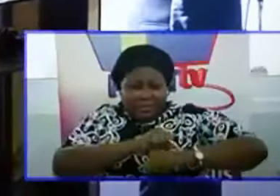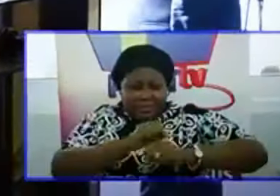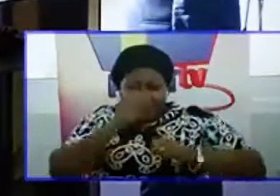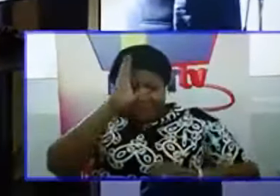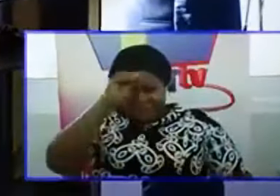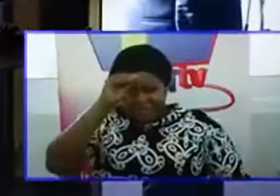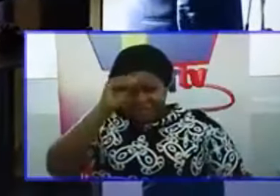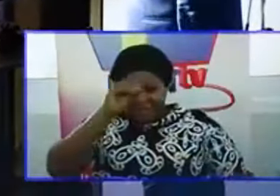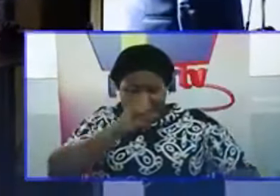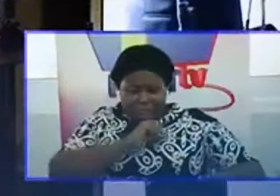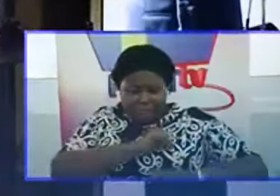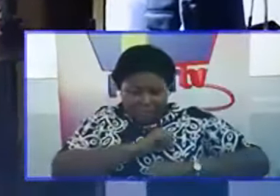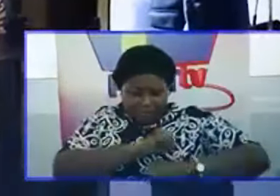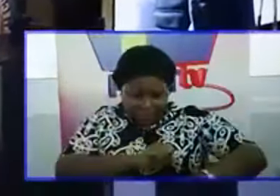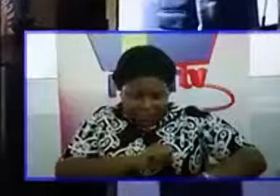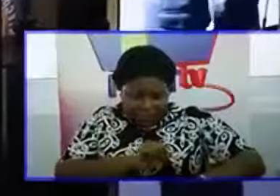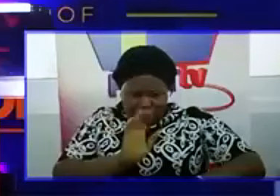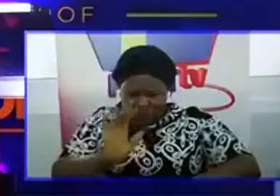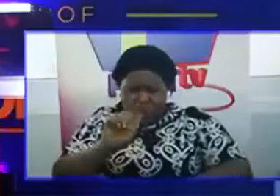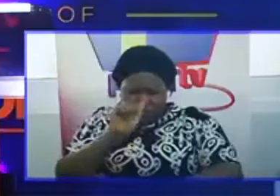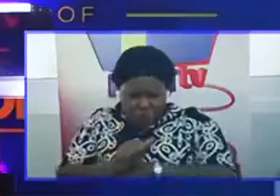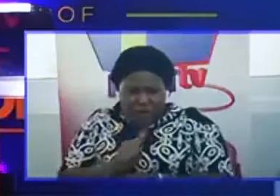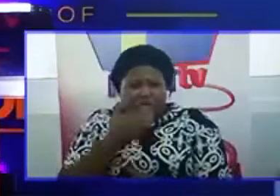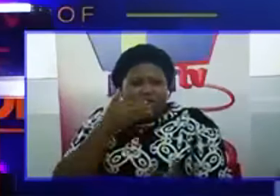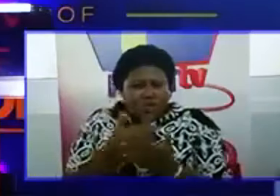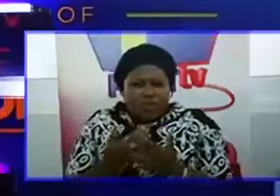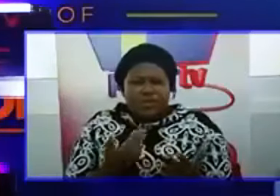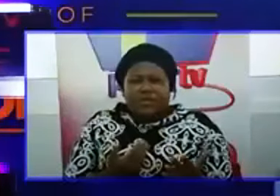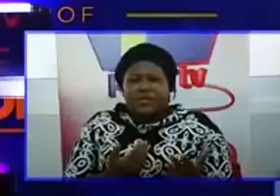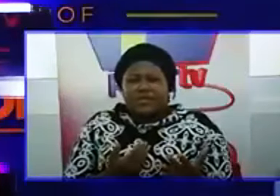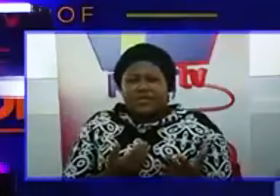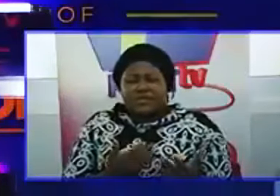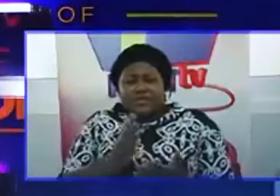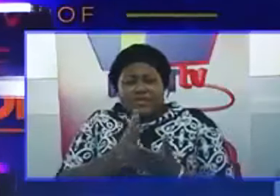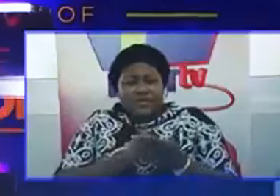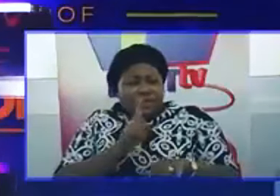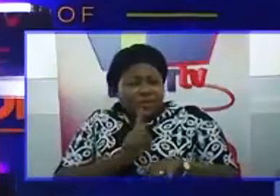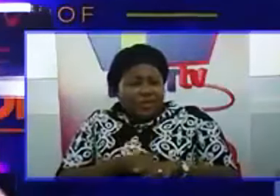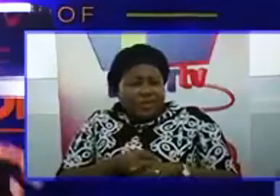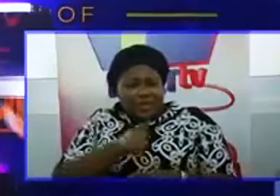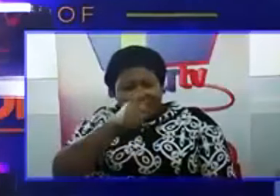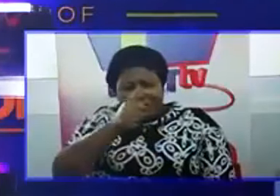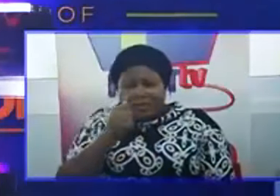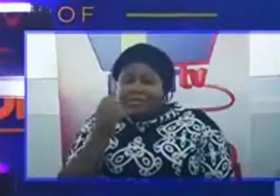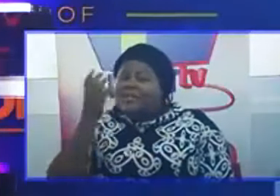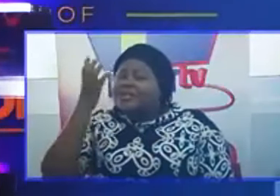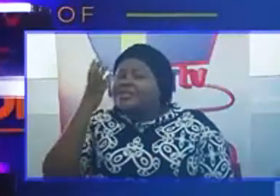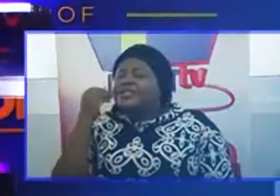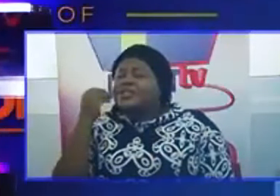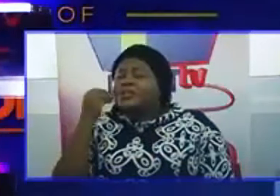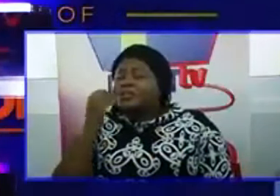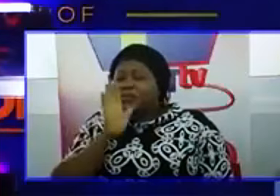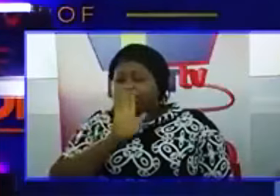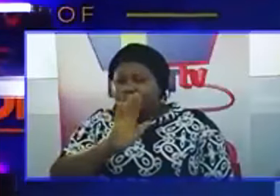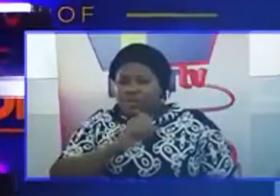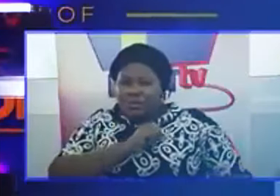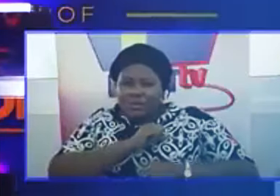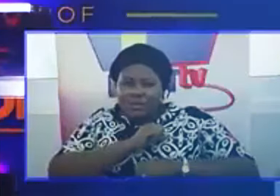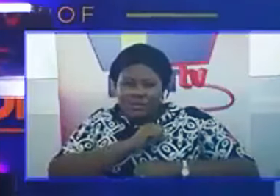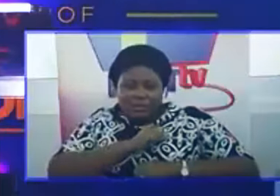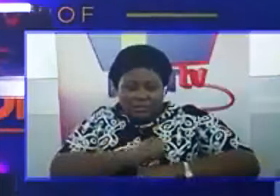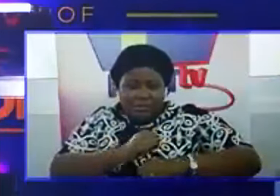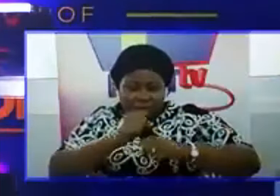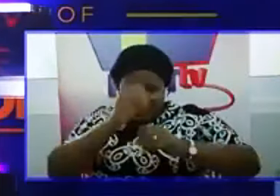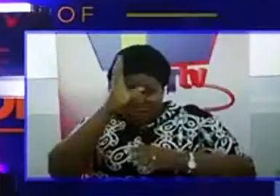house is doing a good job. Sometimes when I'm going to sleep and I see my security man, who is also an elder, my heart bleeds.